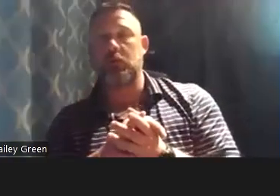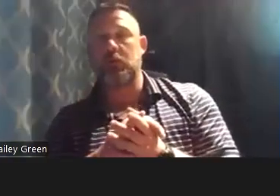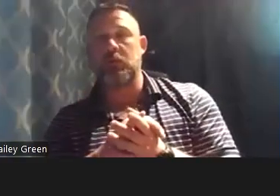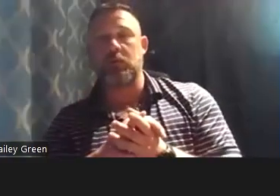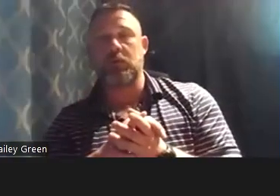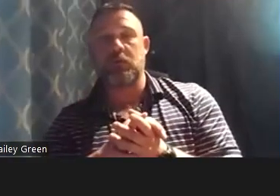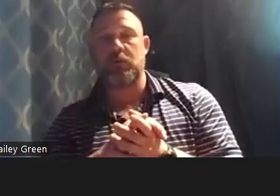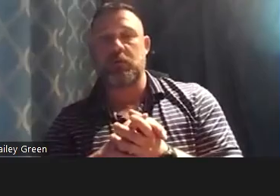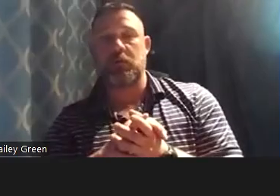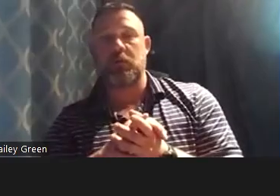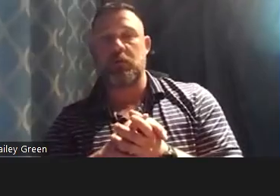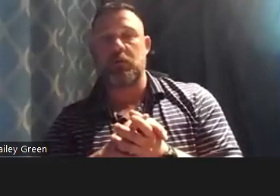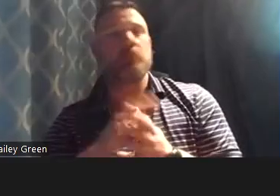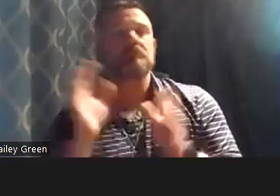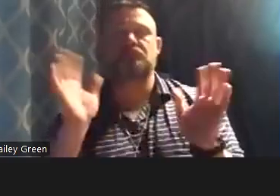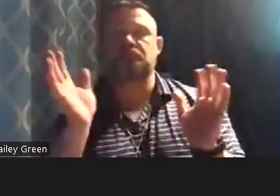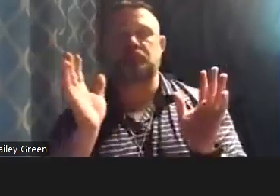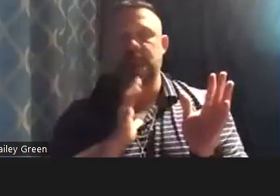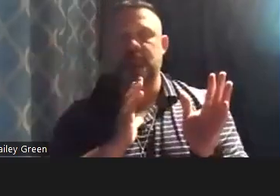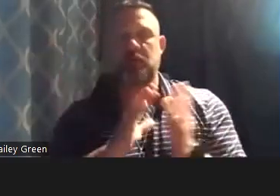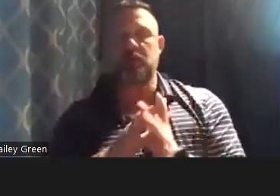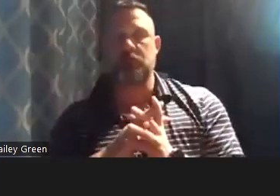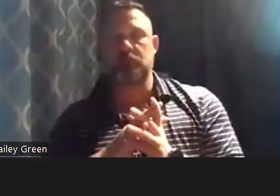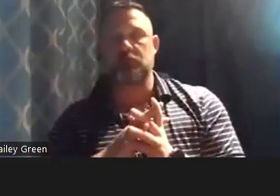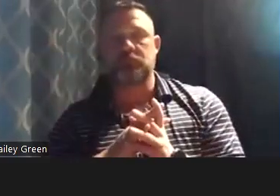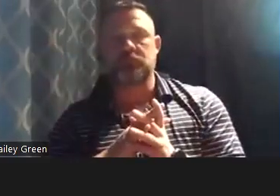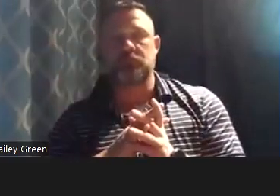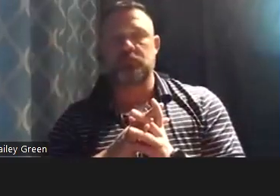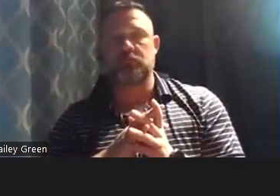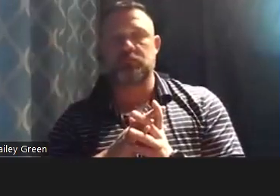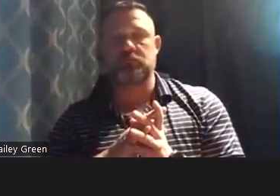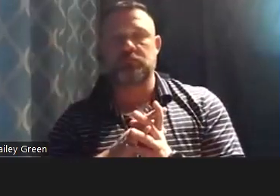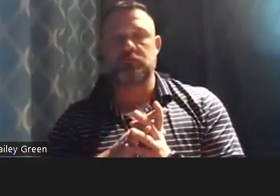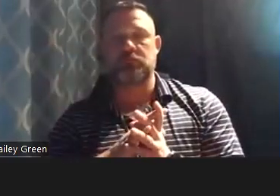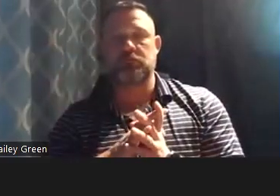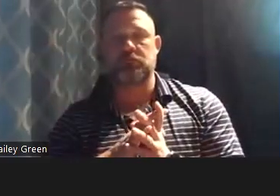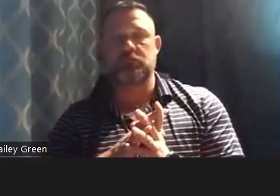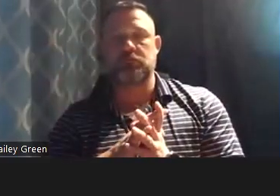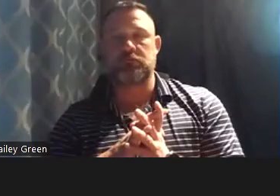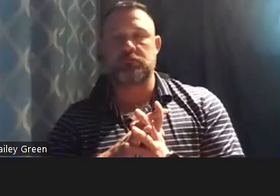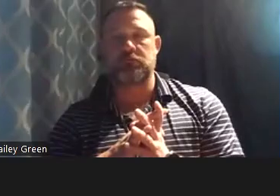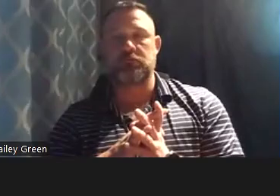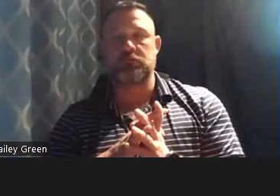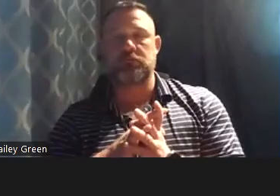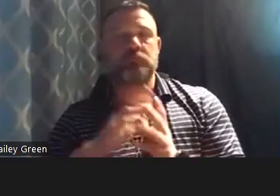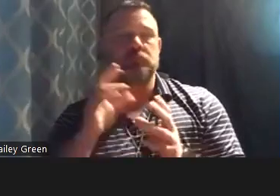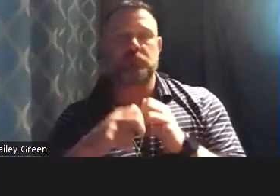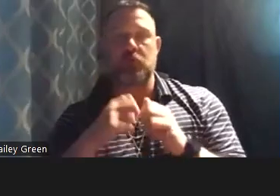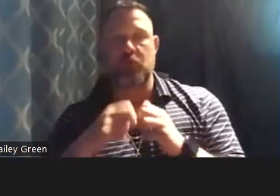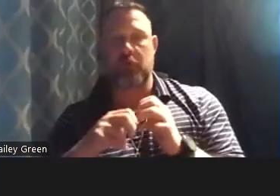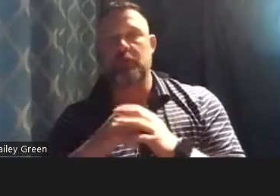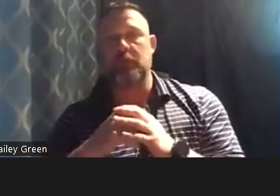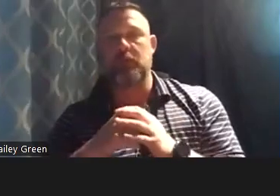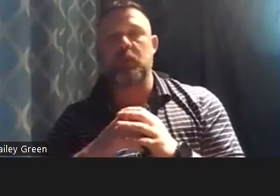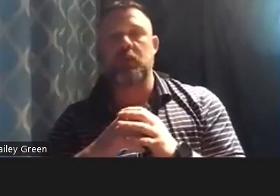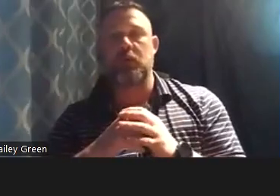did. I don't Yeah. know. No. That's Okay. my bad. No problem. We